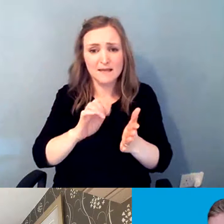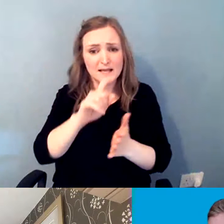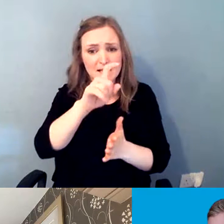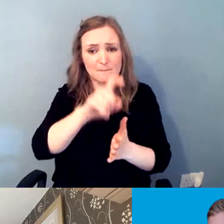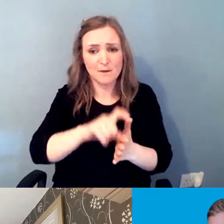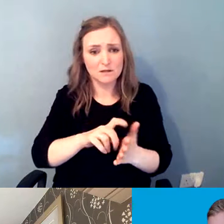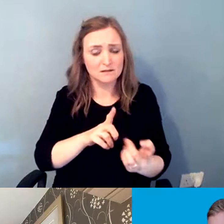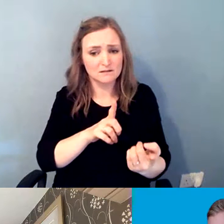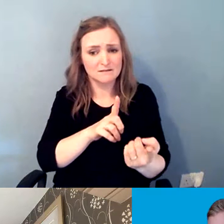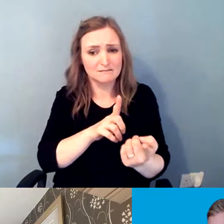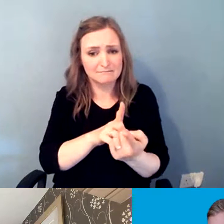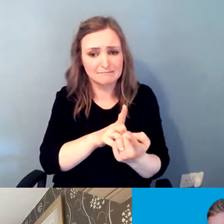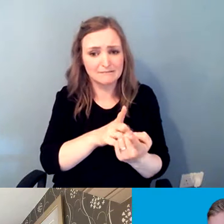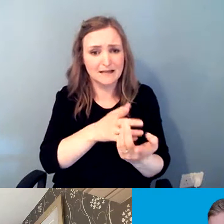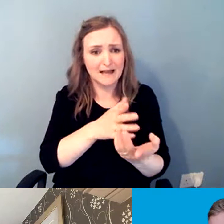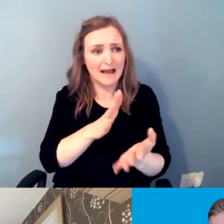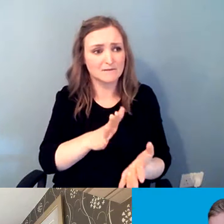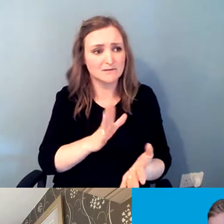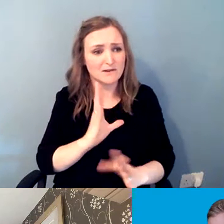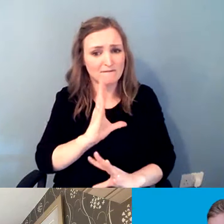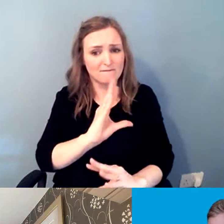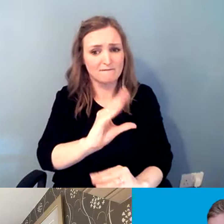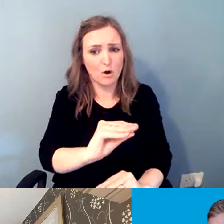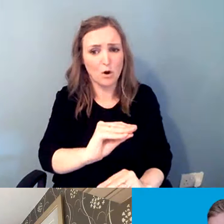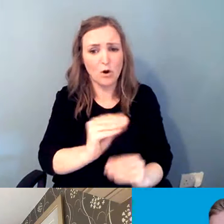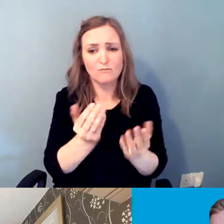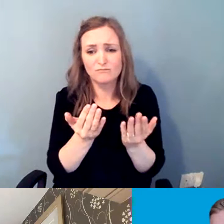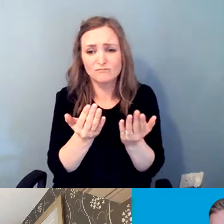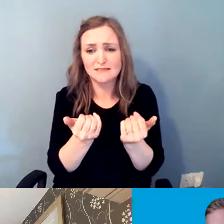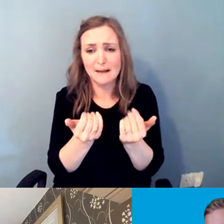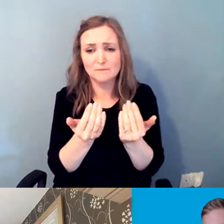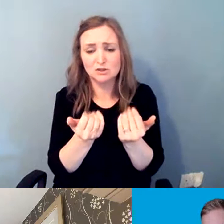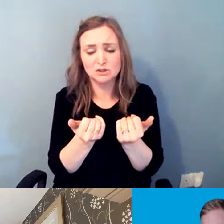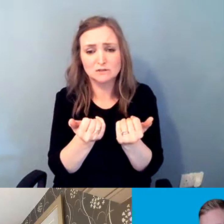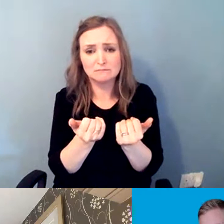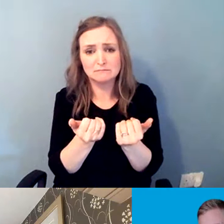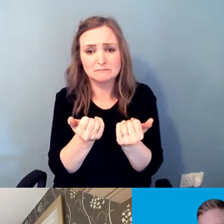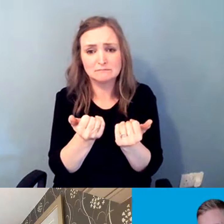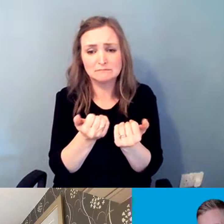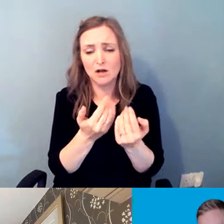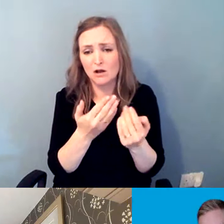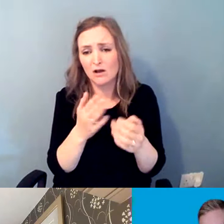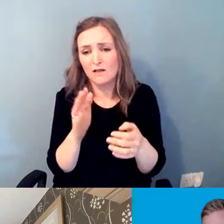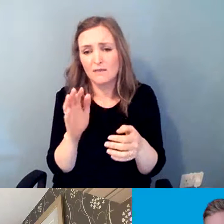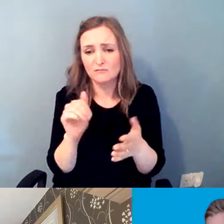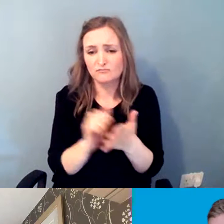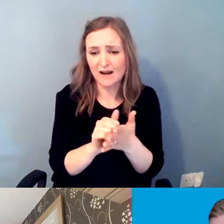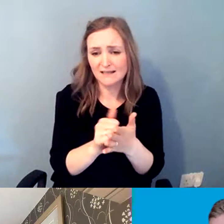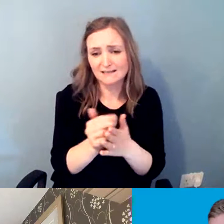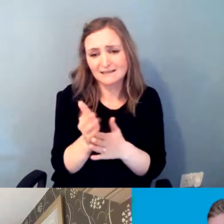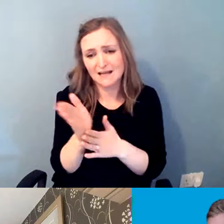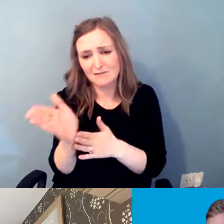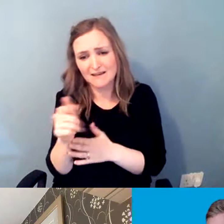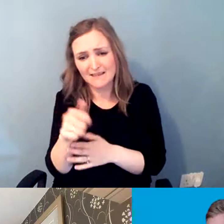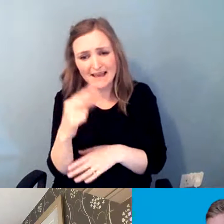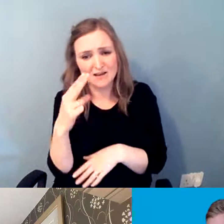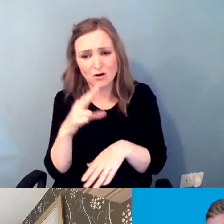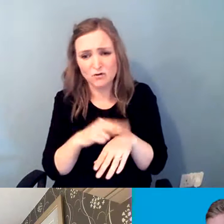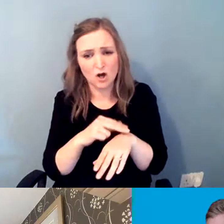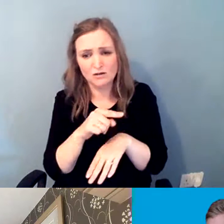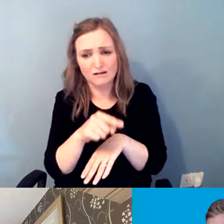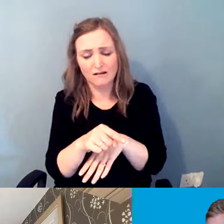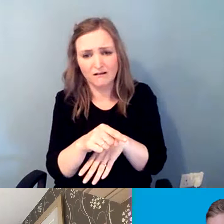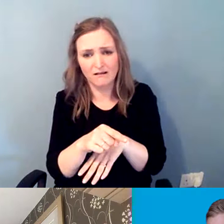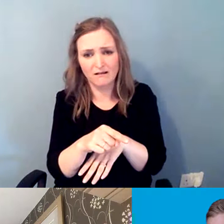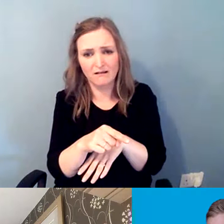that information over to your receptionist to put you in the right direction. Why? When they're not officially doctors. Oh, that